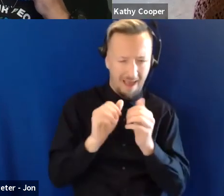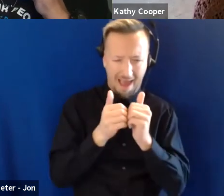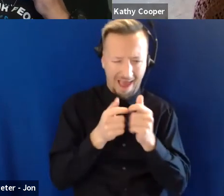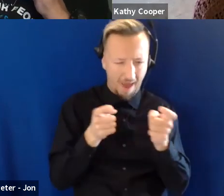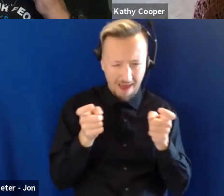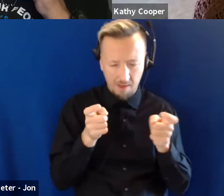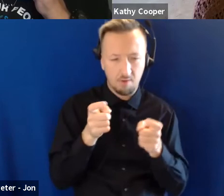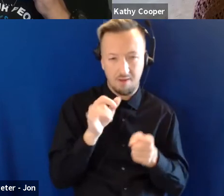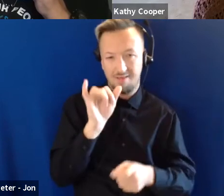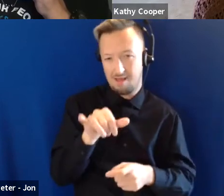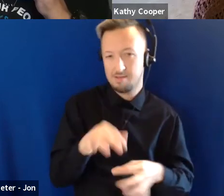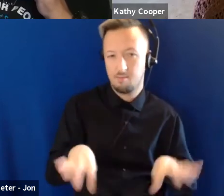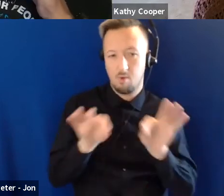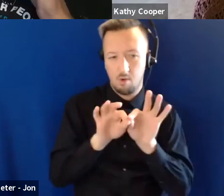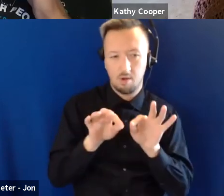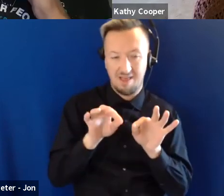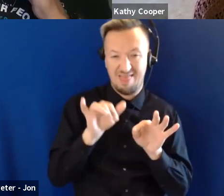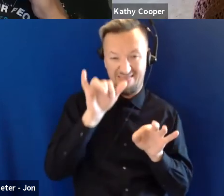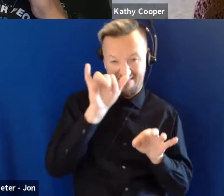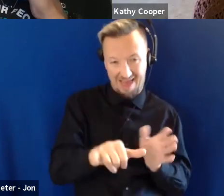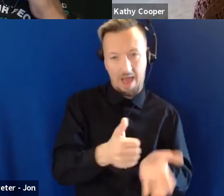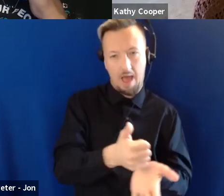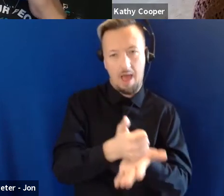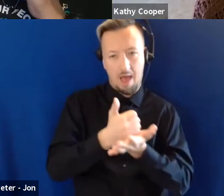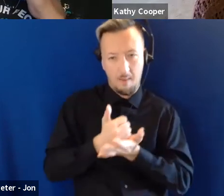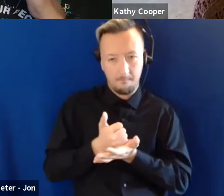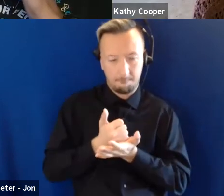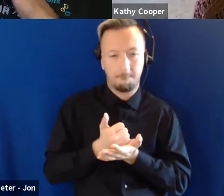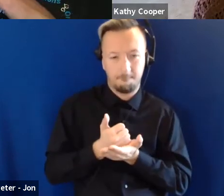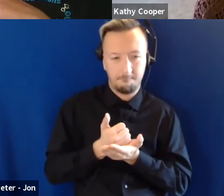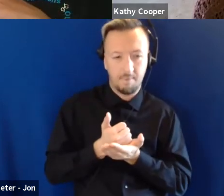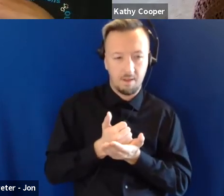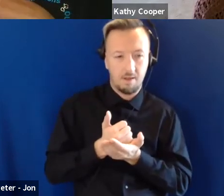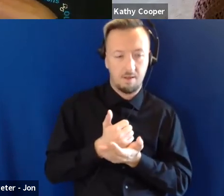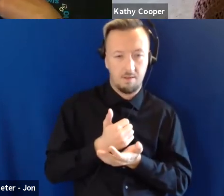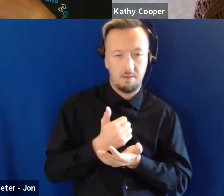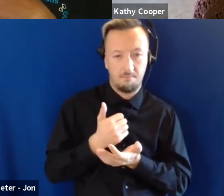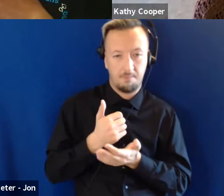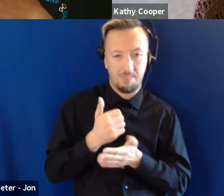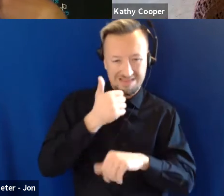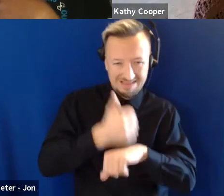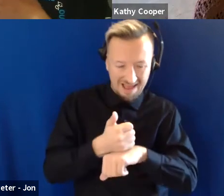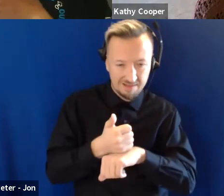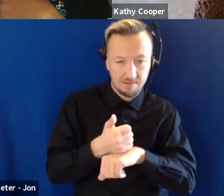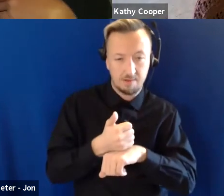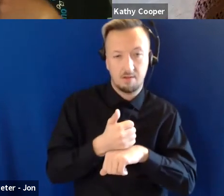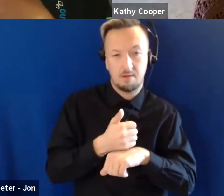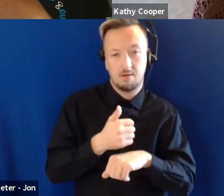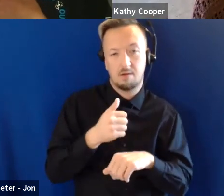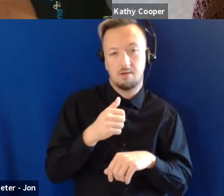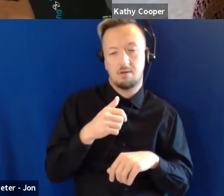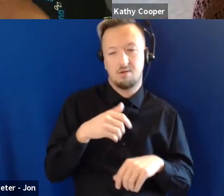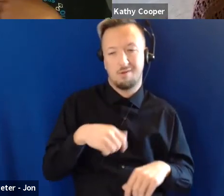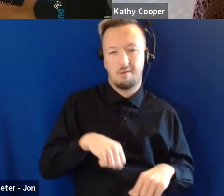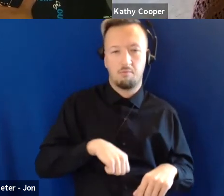was sort of the ability for us all to kind of set down egos